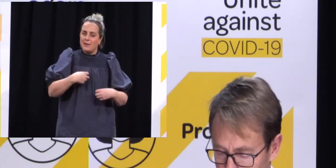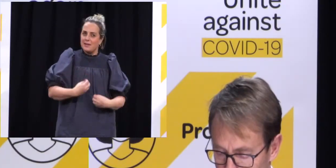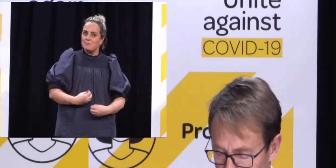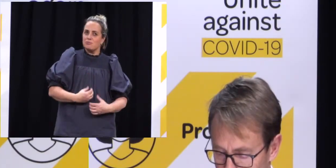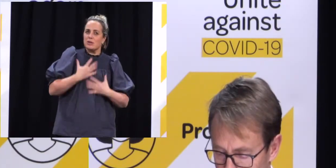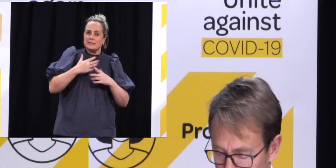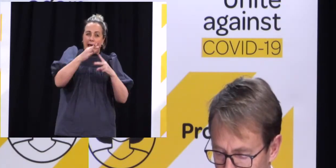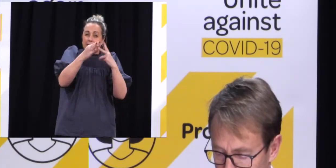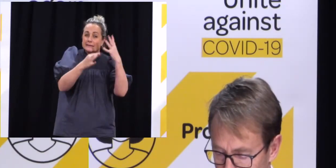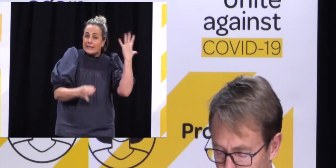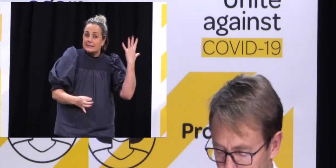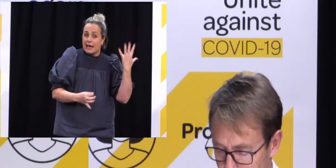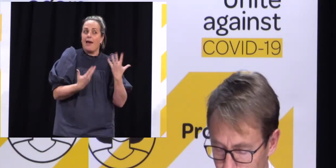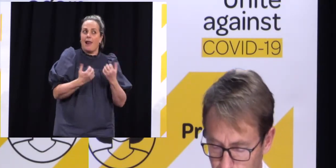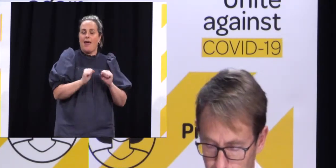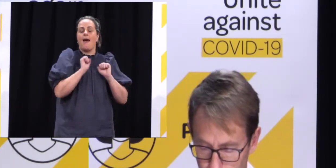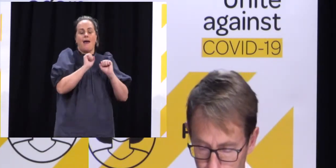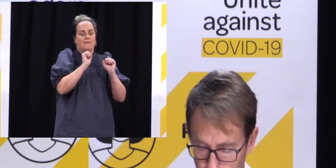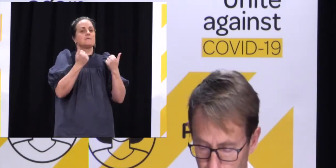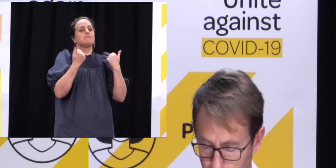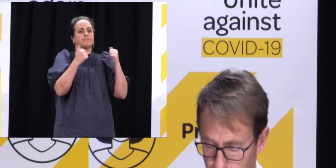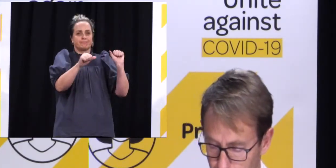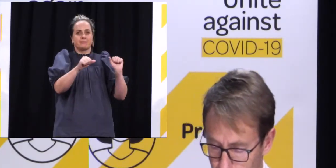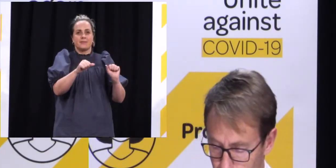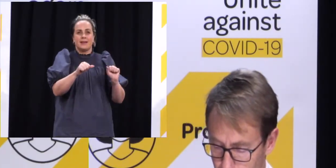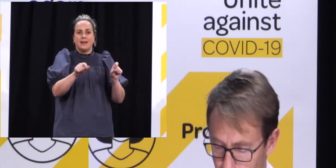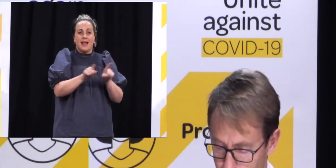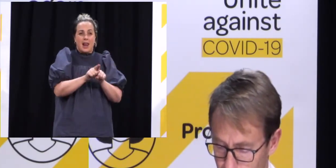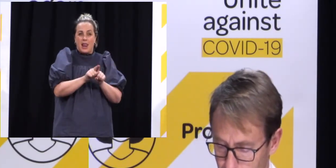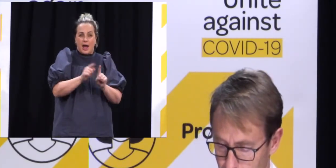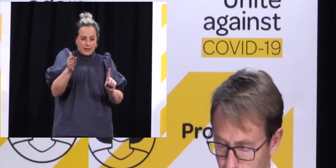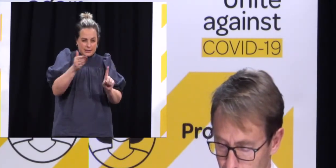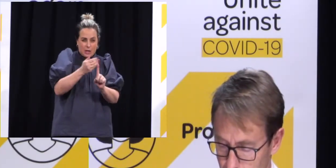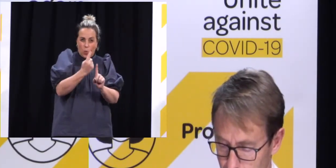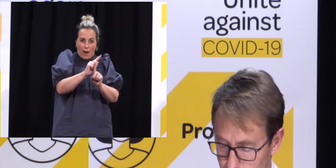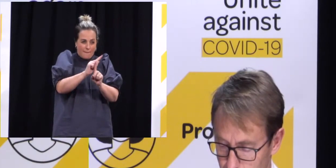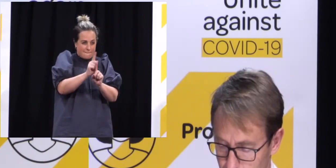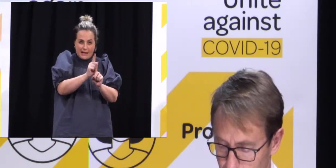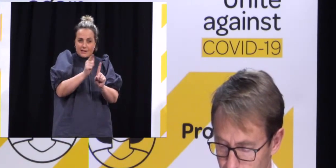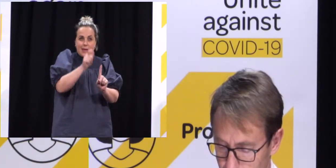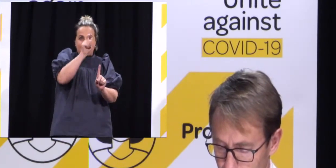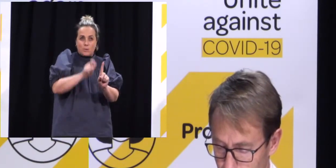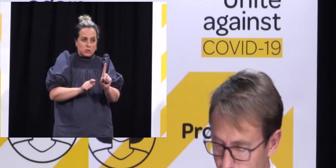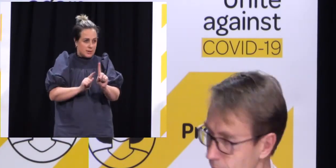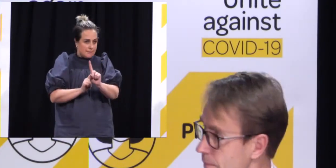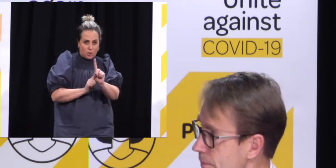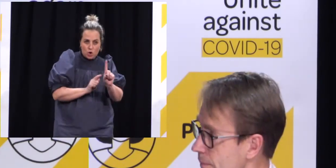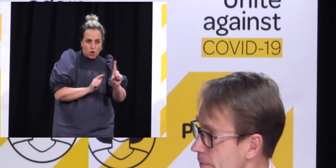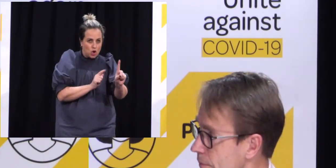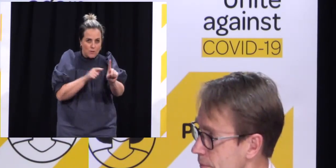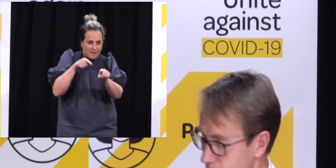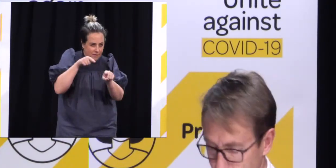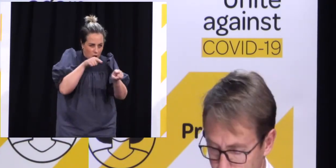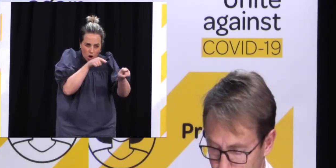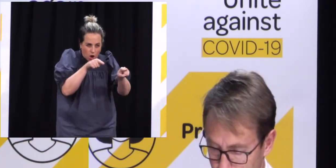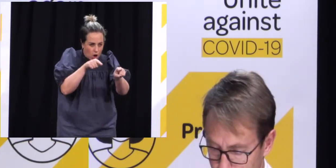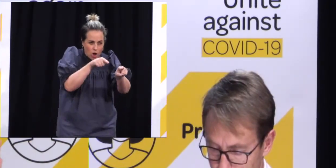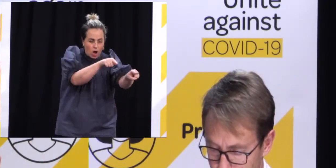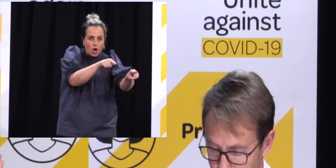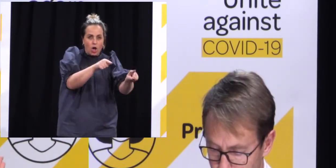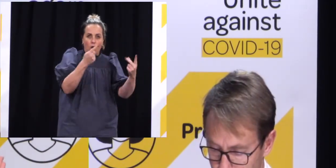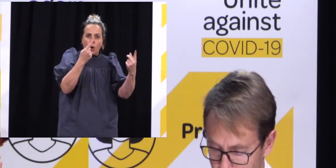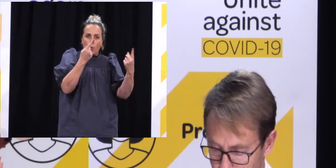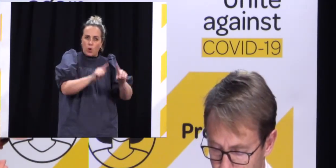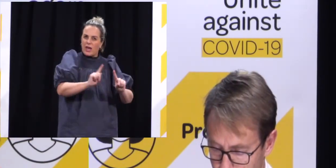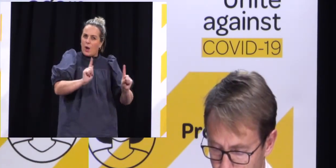level of detail they go through, down to the minute of the movement of an individual to try and isolate what may have happened.